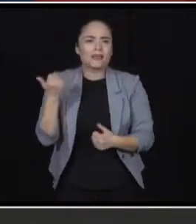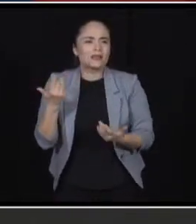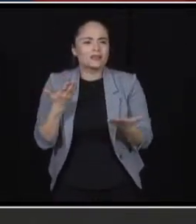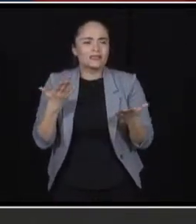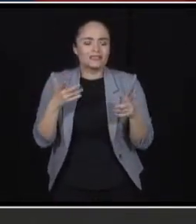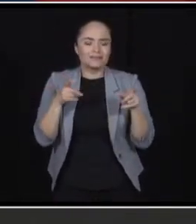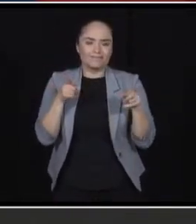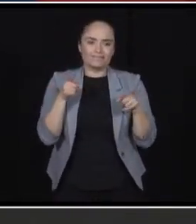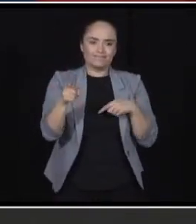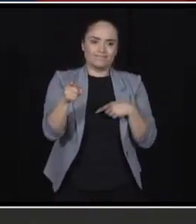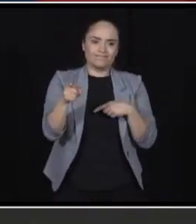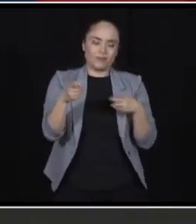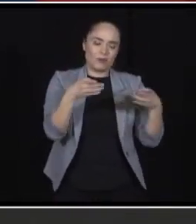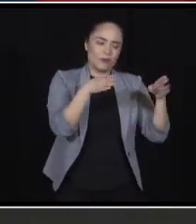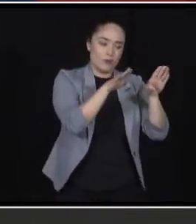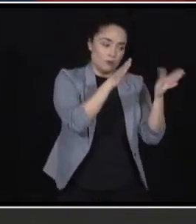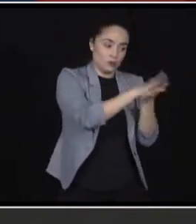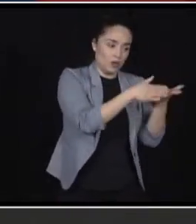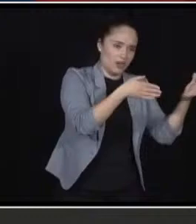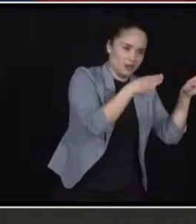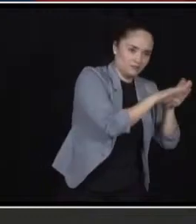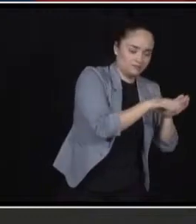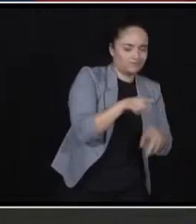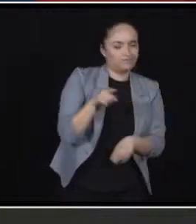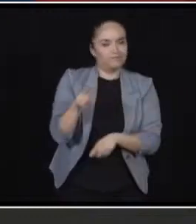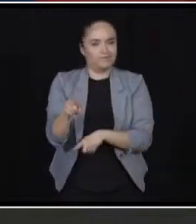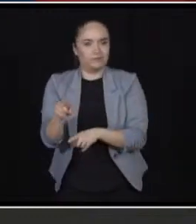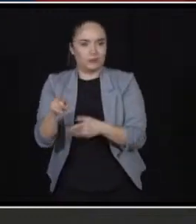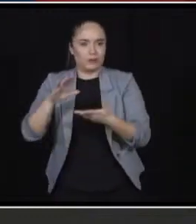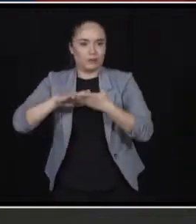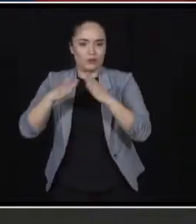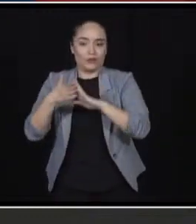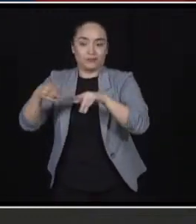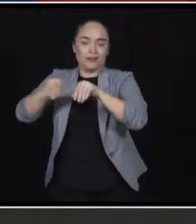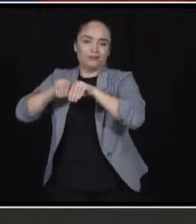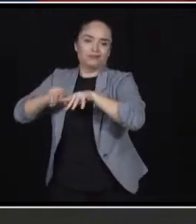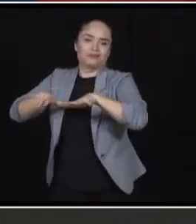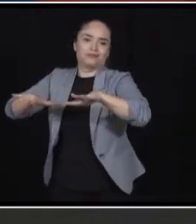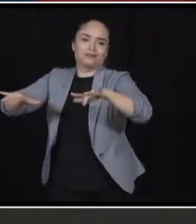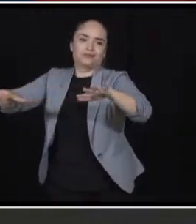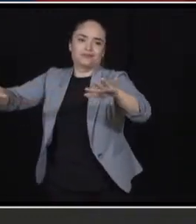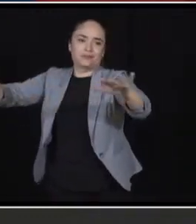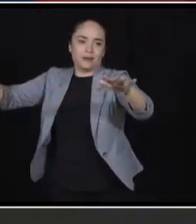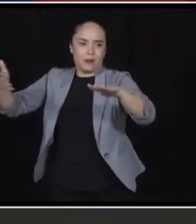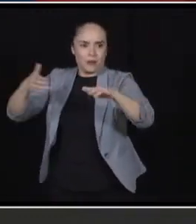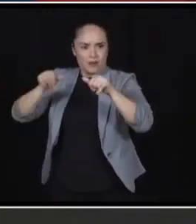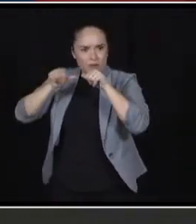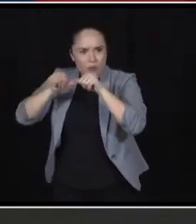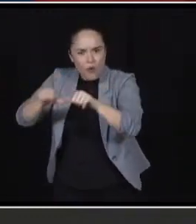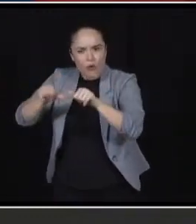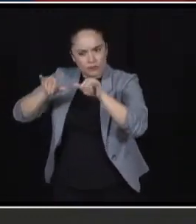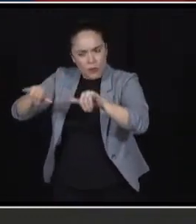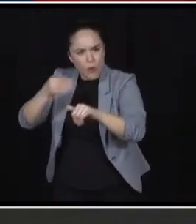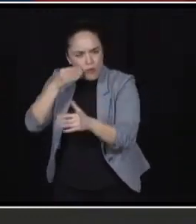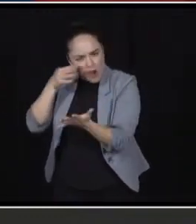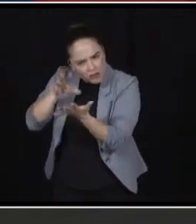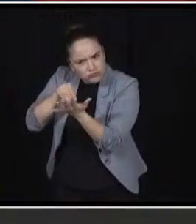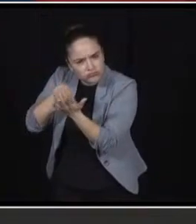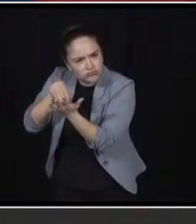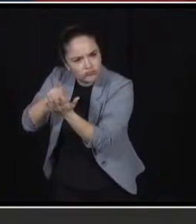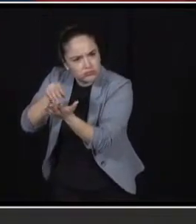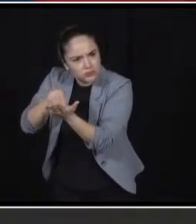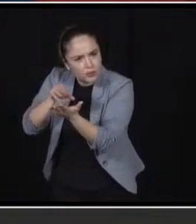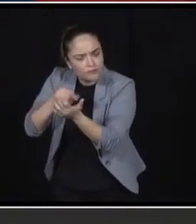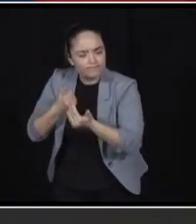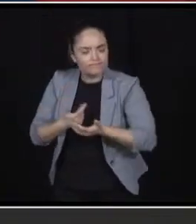reduce the community transmission, to help keep these school settings safe by keeping them home, learning, but keeping them home. We will provide